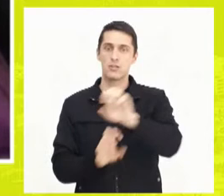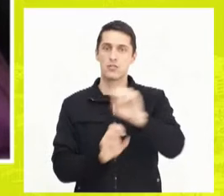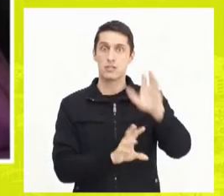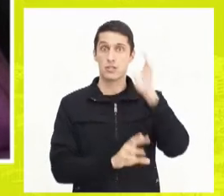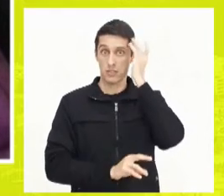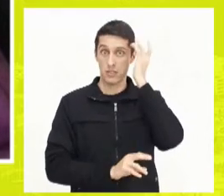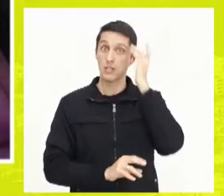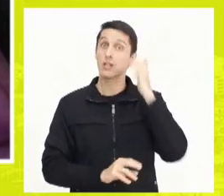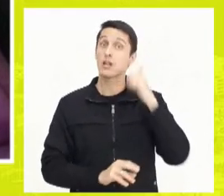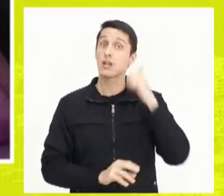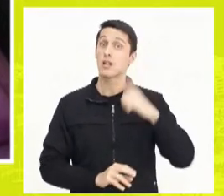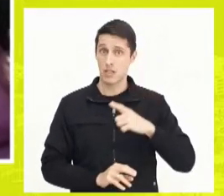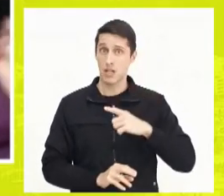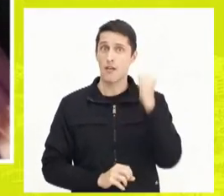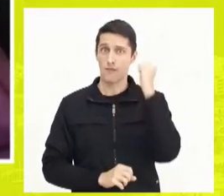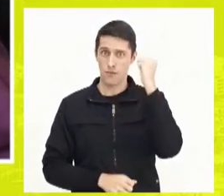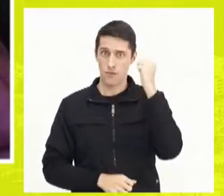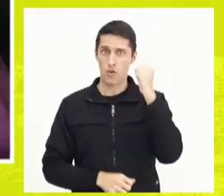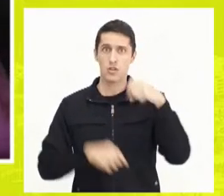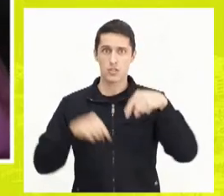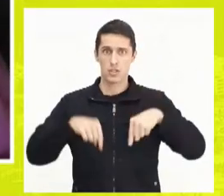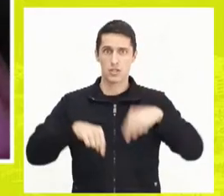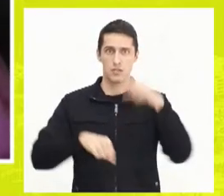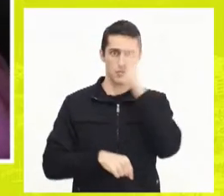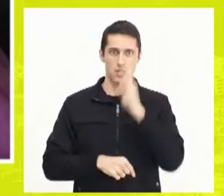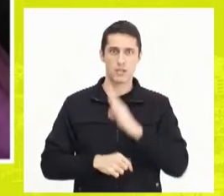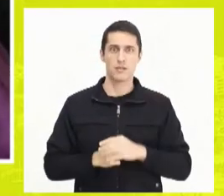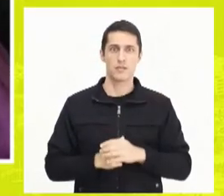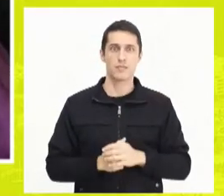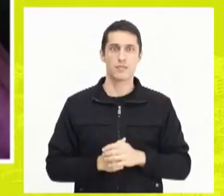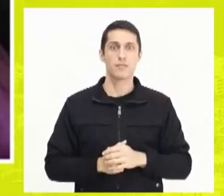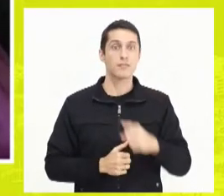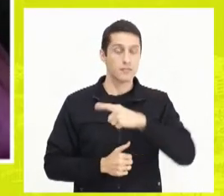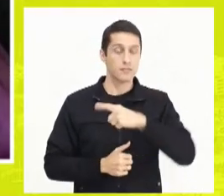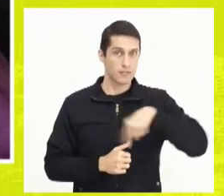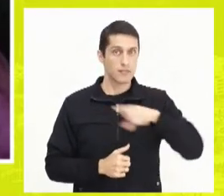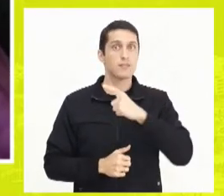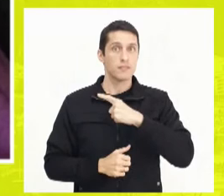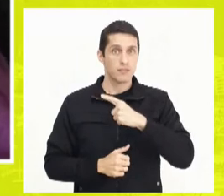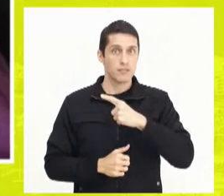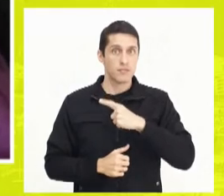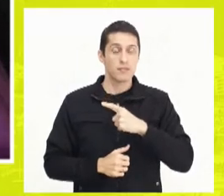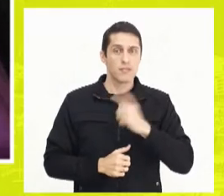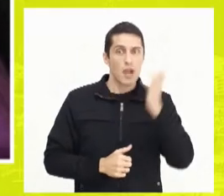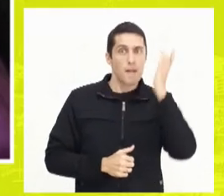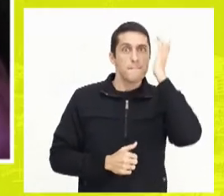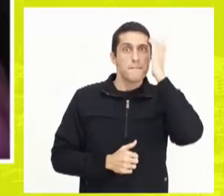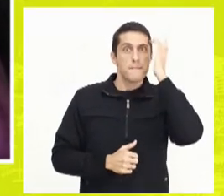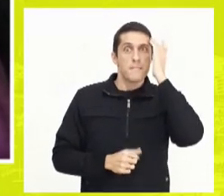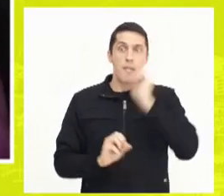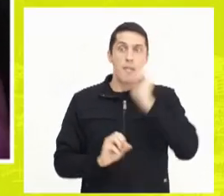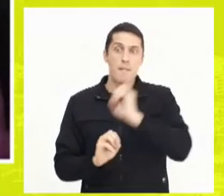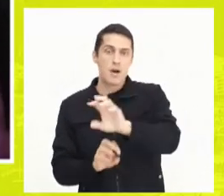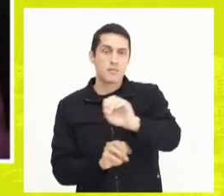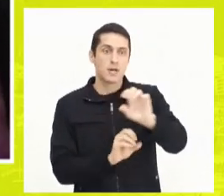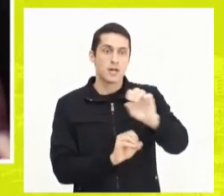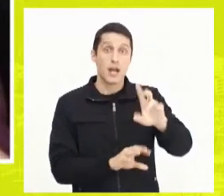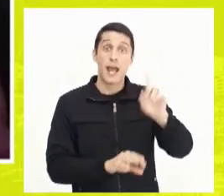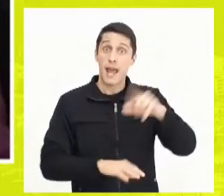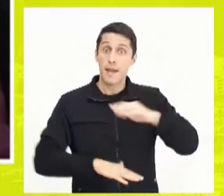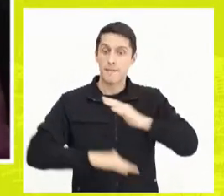brazil i must say we do have critical education is as part of our action